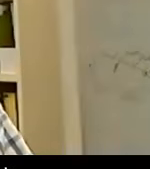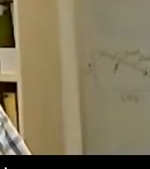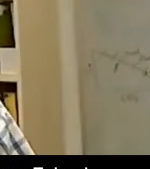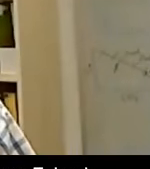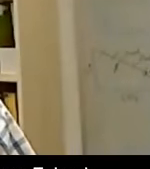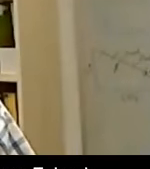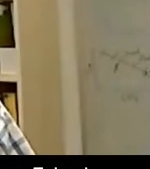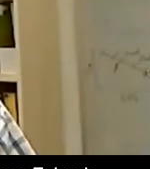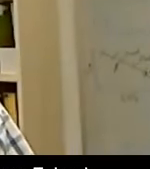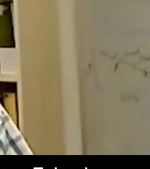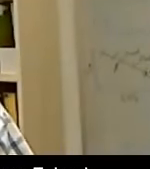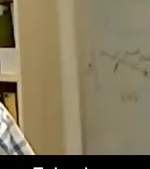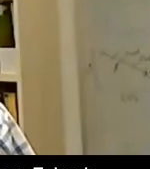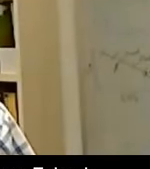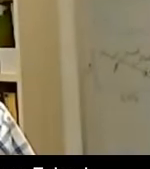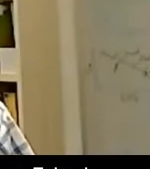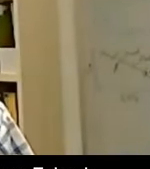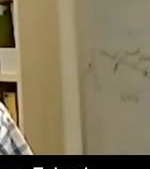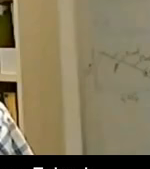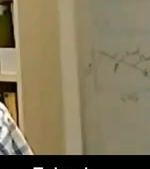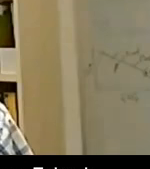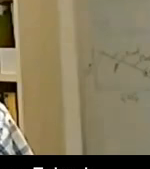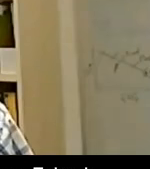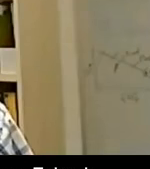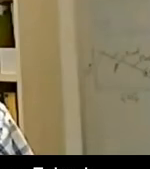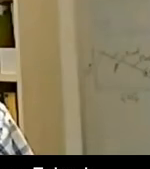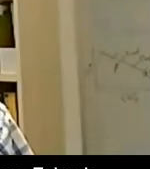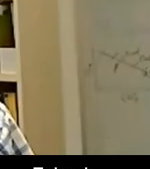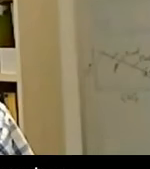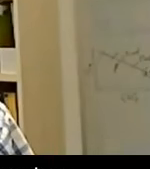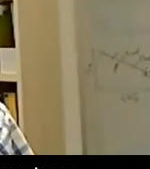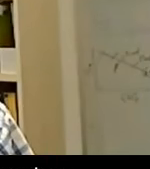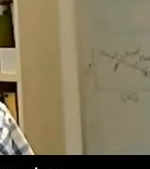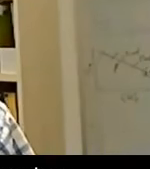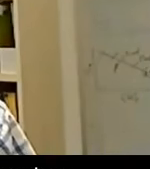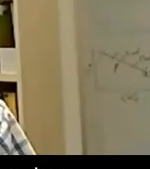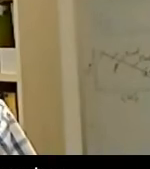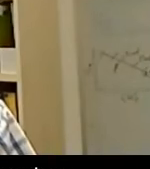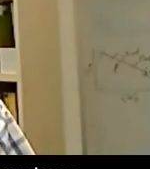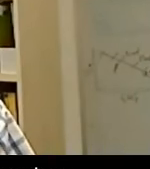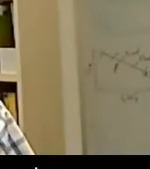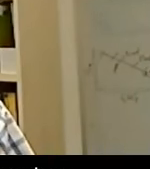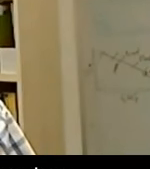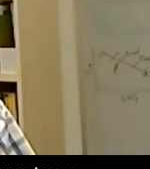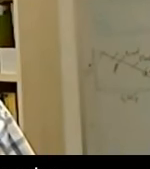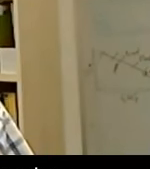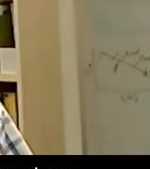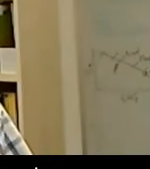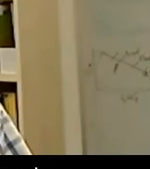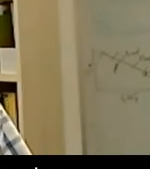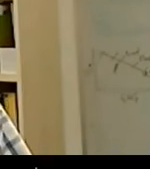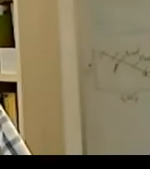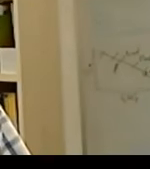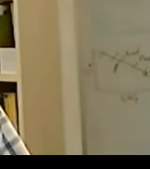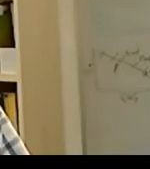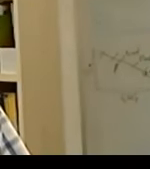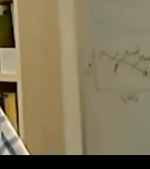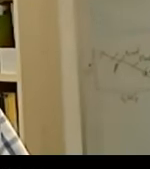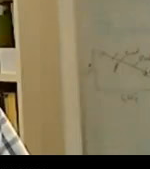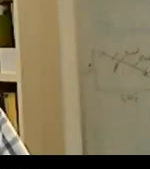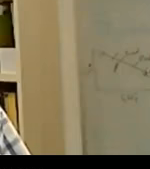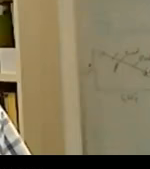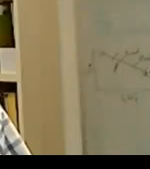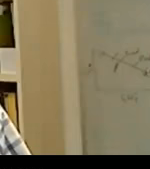of the world, many other countries, including myself in New Zealand. We're trying to get that kind of Mexican approach, as I call